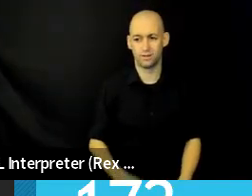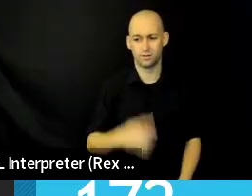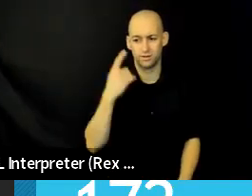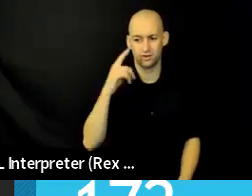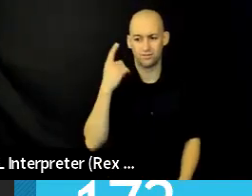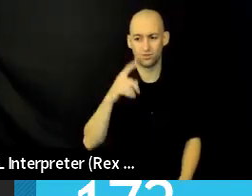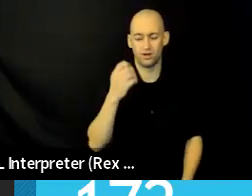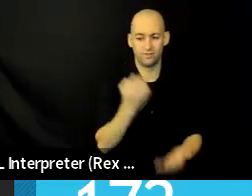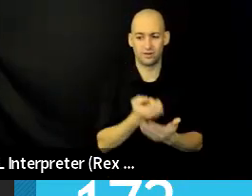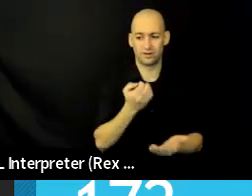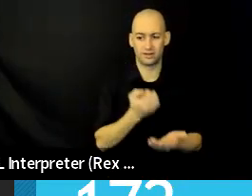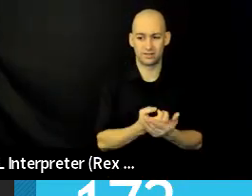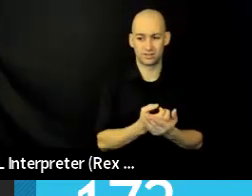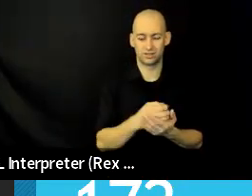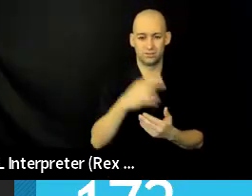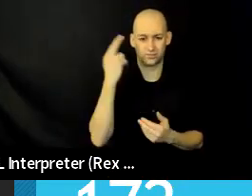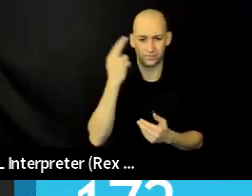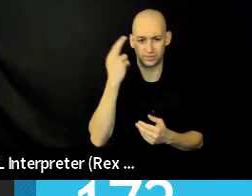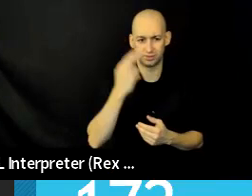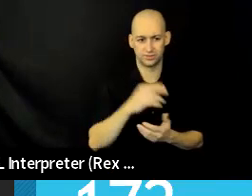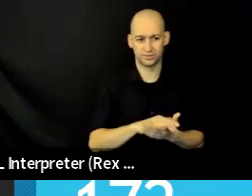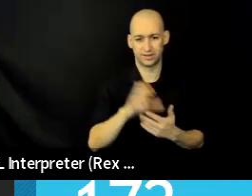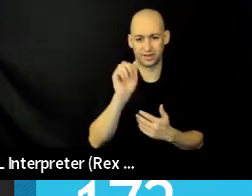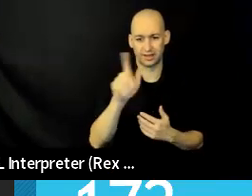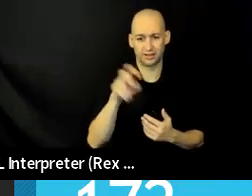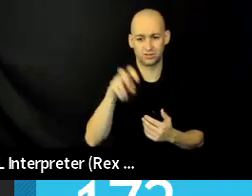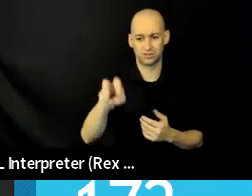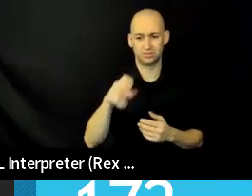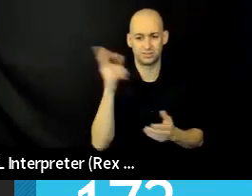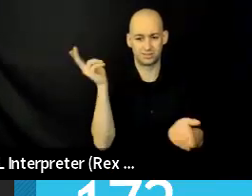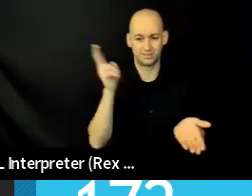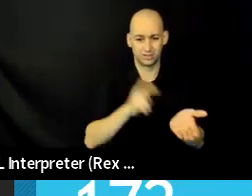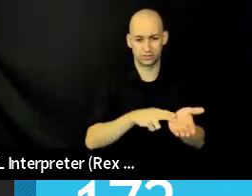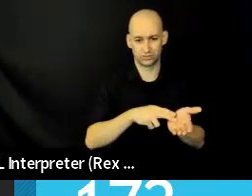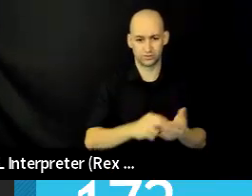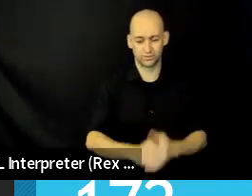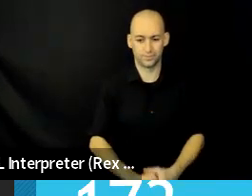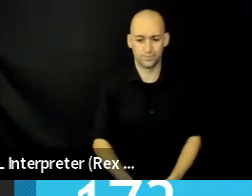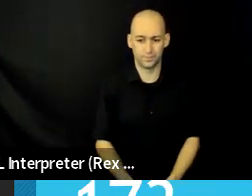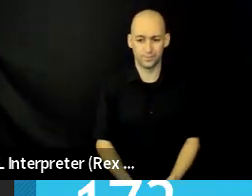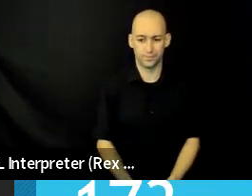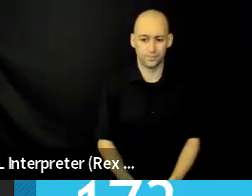on the right side, you see Caltrans' signature. Next page, please.